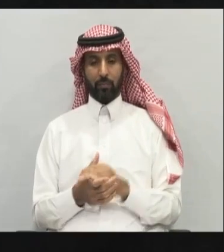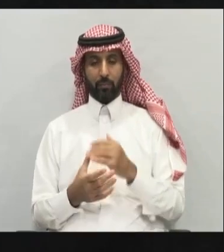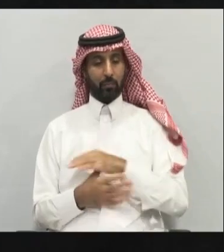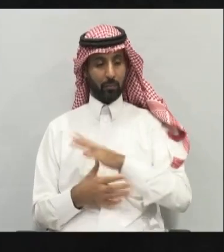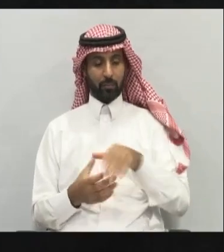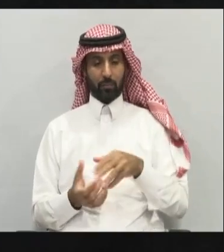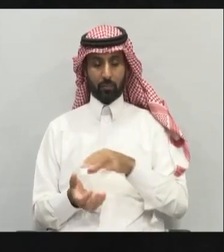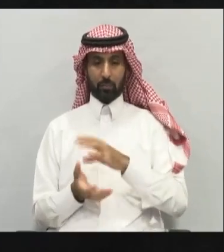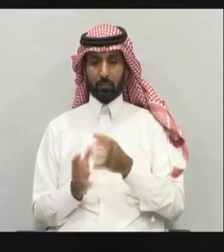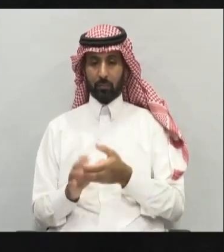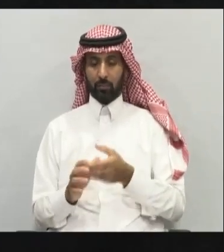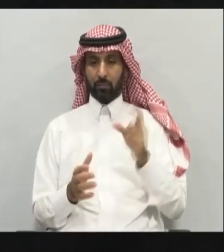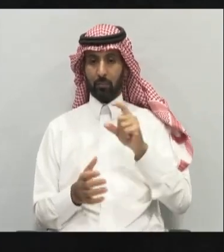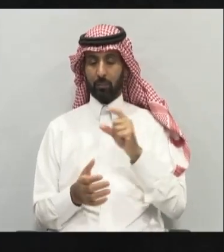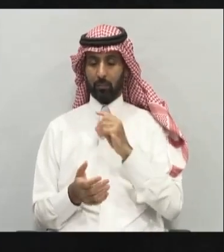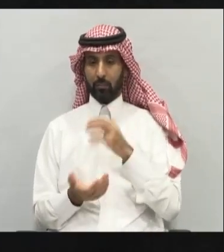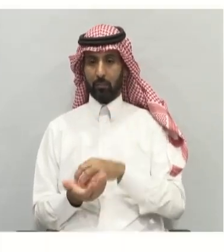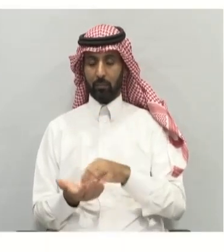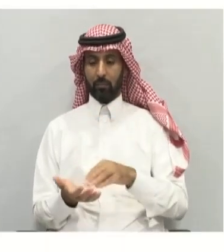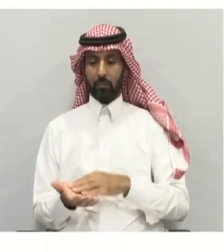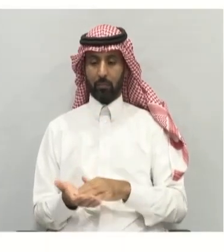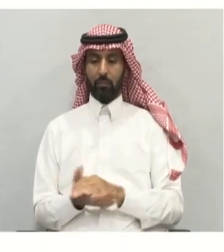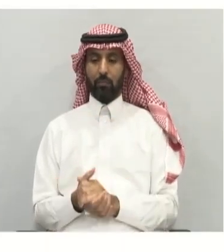of the Islamic countries.